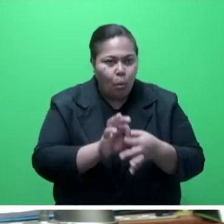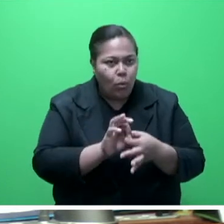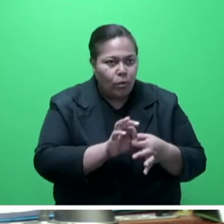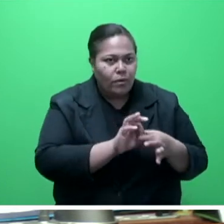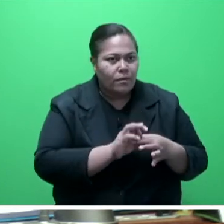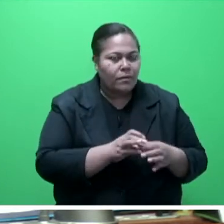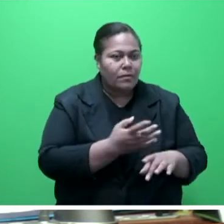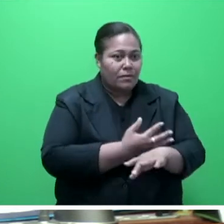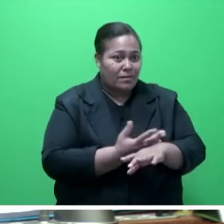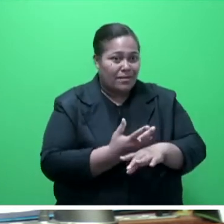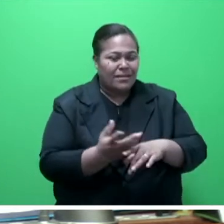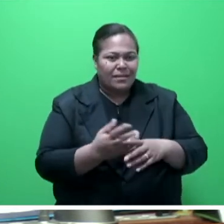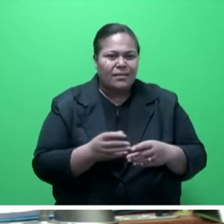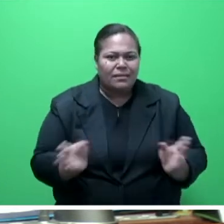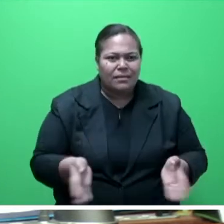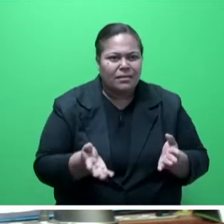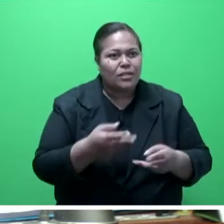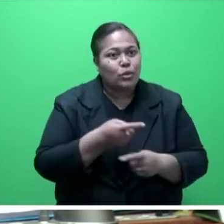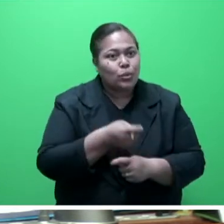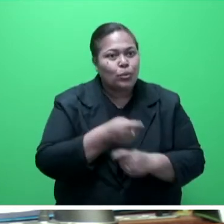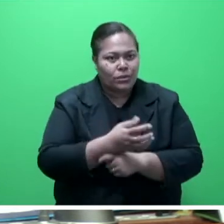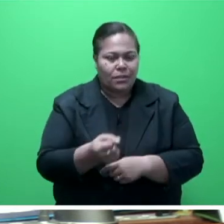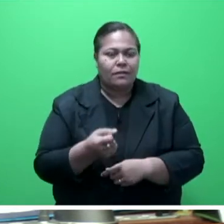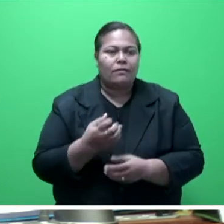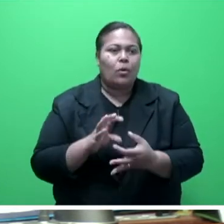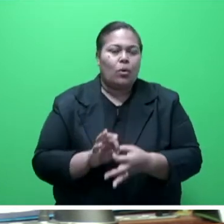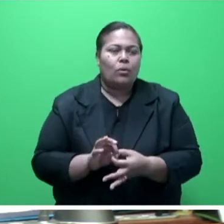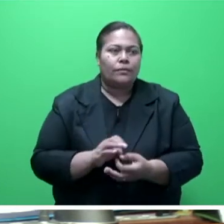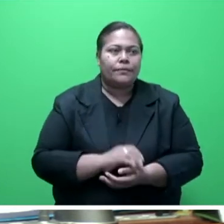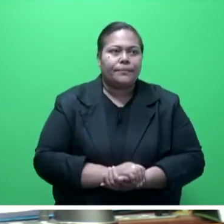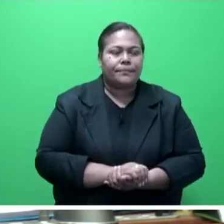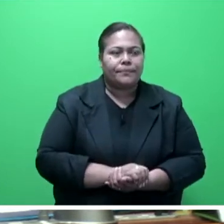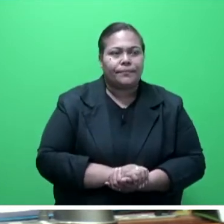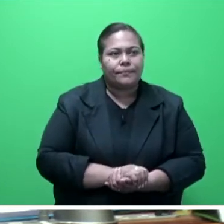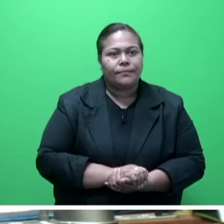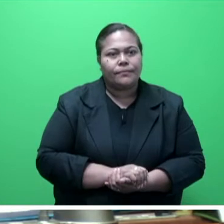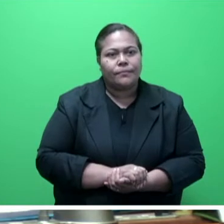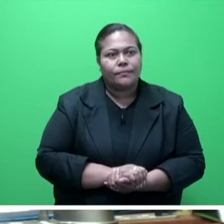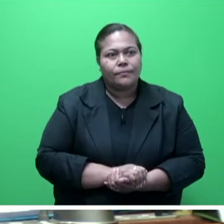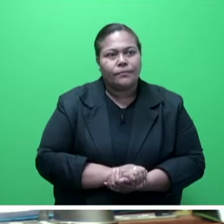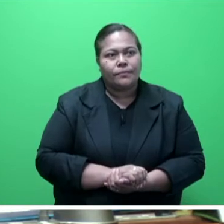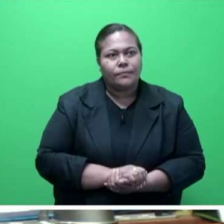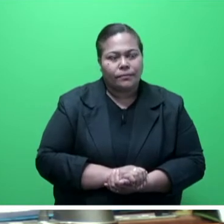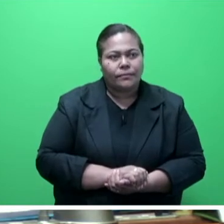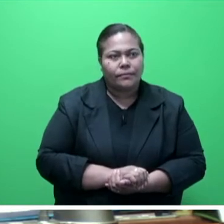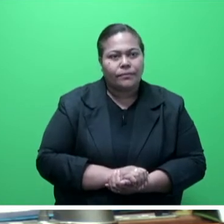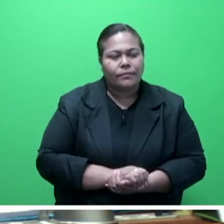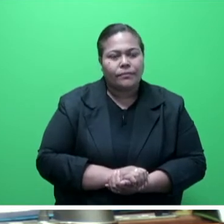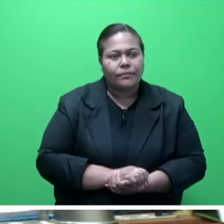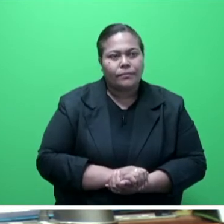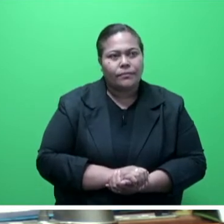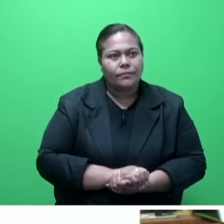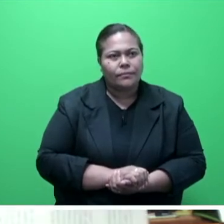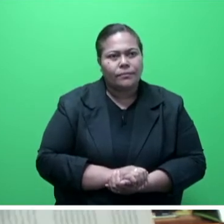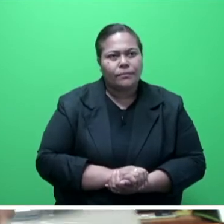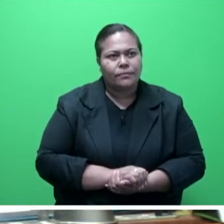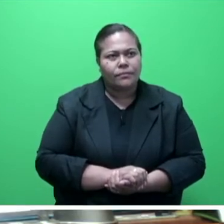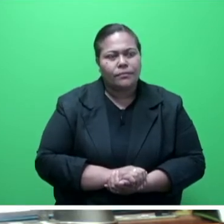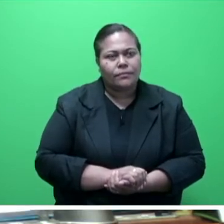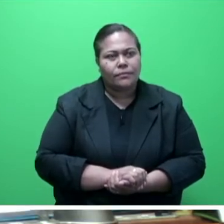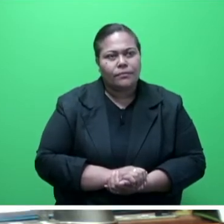drought. It's drought-tolerant pasture. It's high in protein, high in yield. It's a cut and carry pasture. Mr.